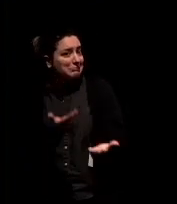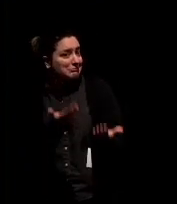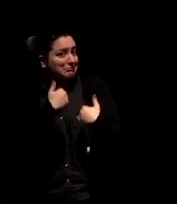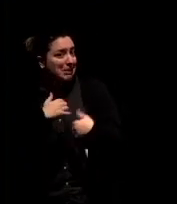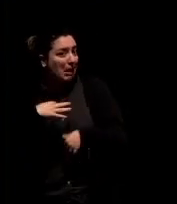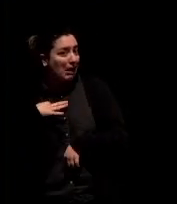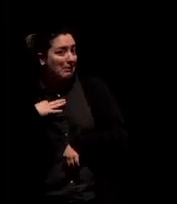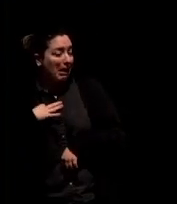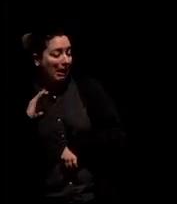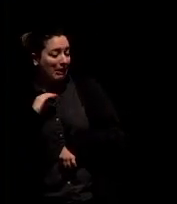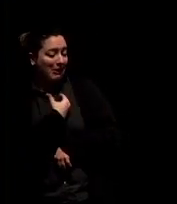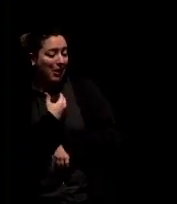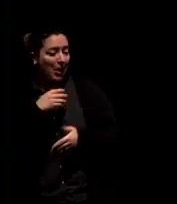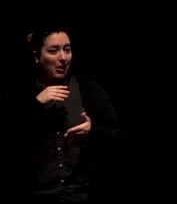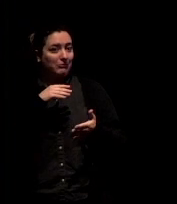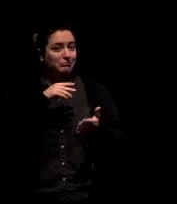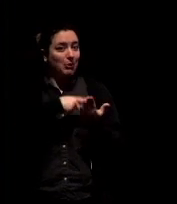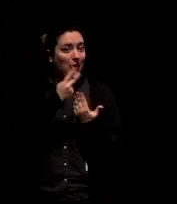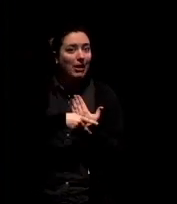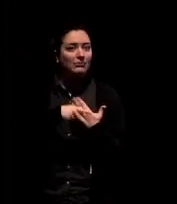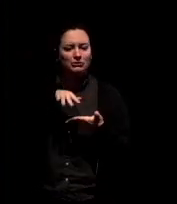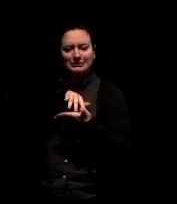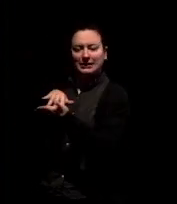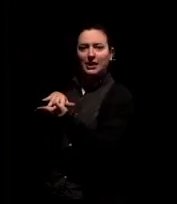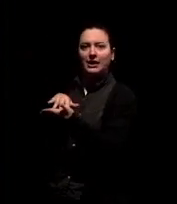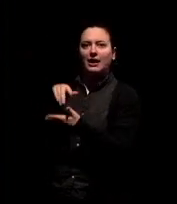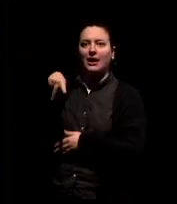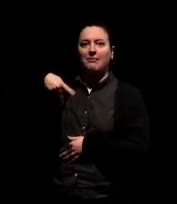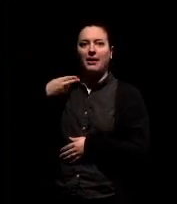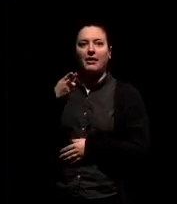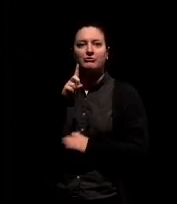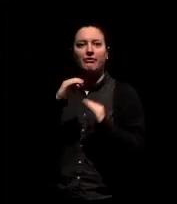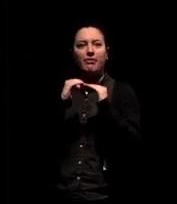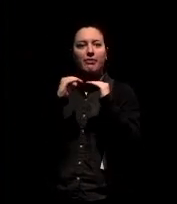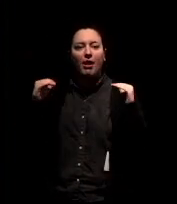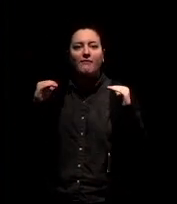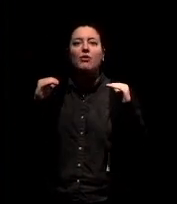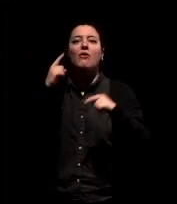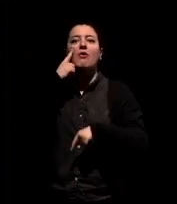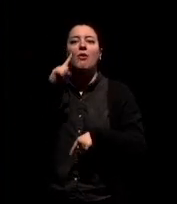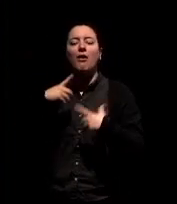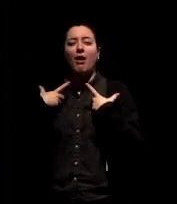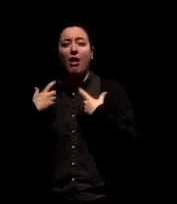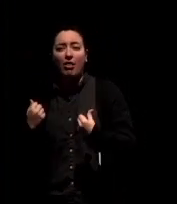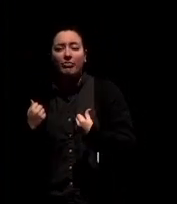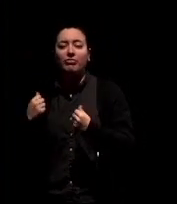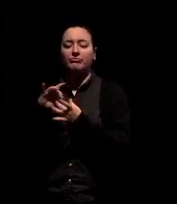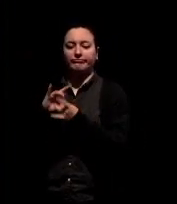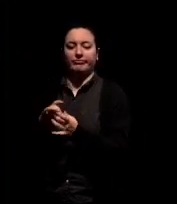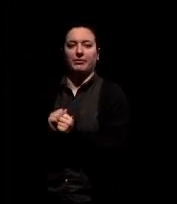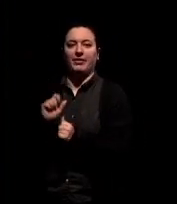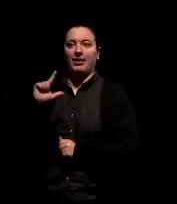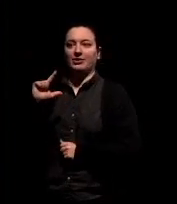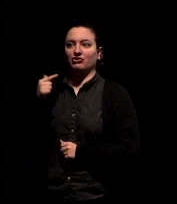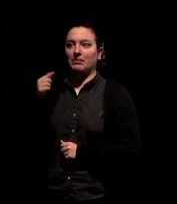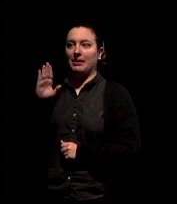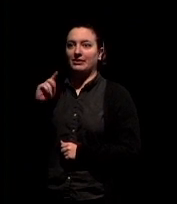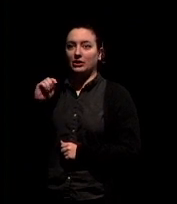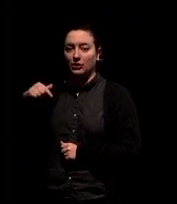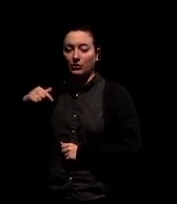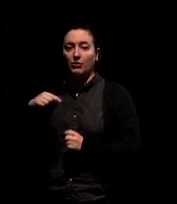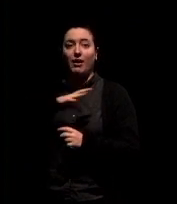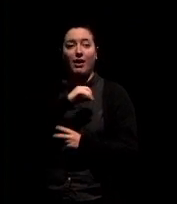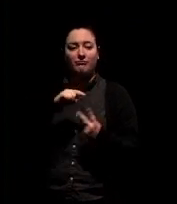study PhDs in health policy, sociology, and LGBTQ health. But we also